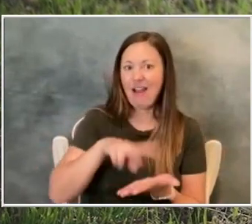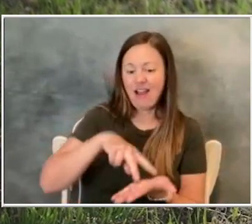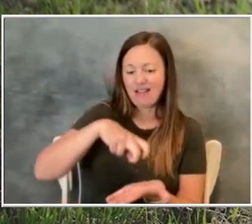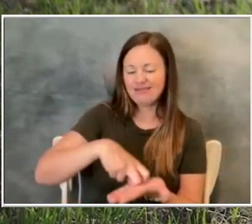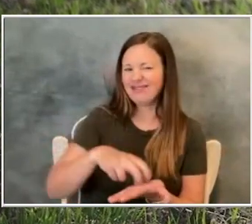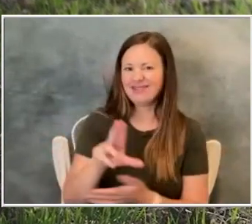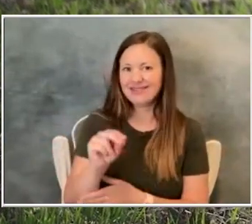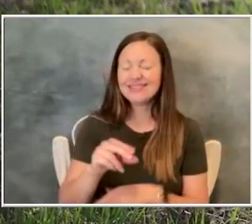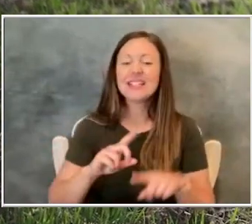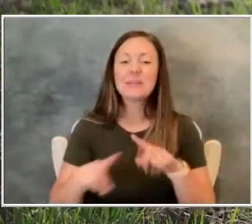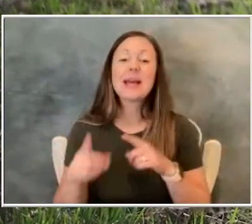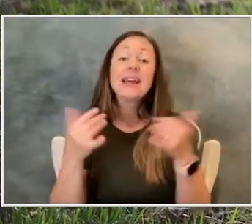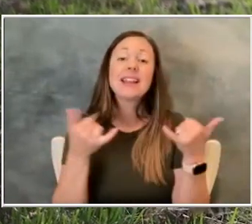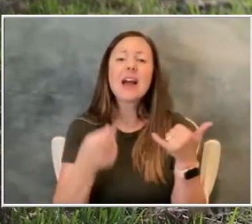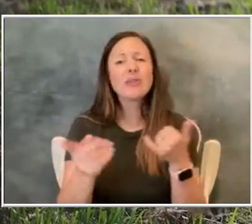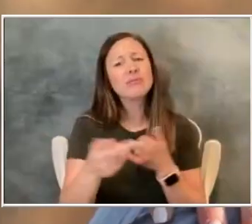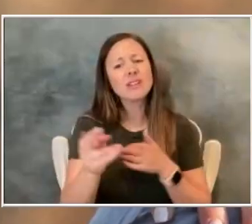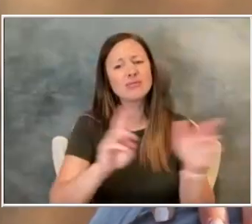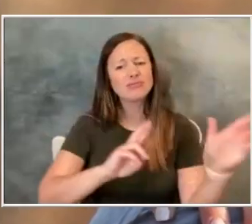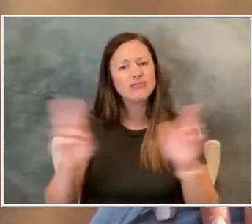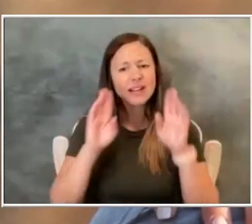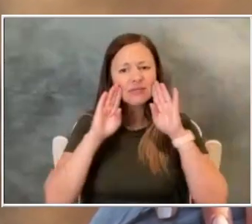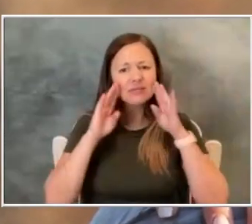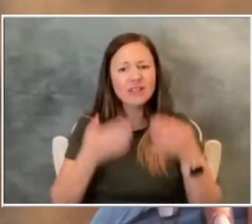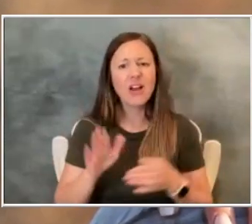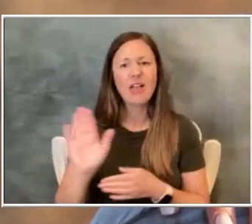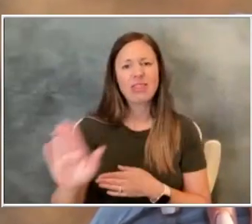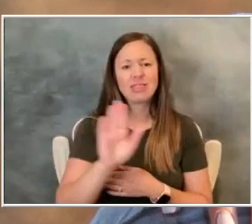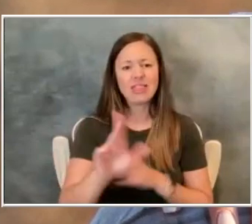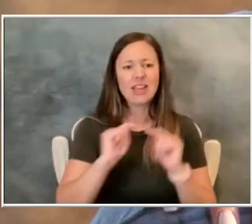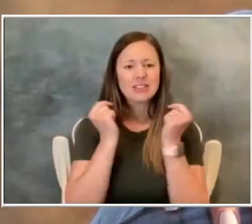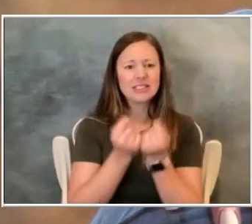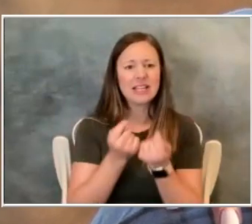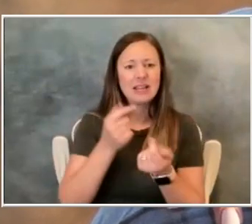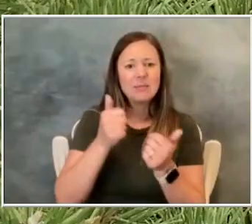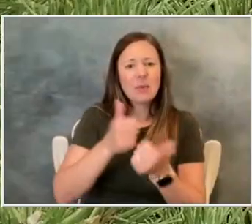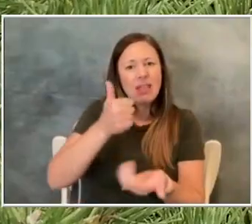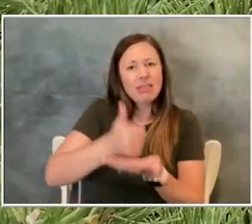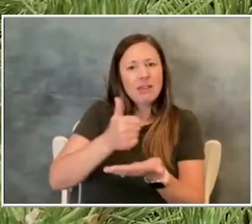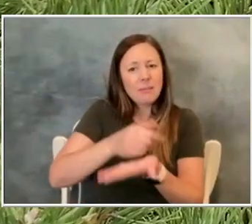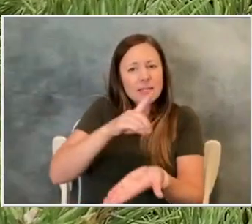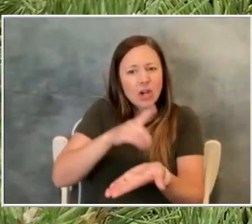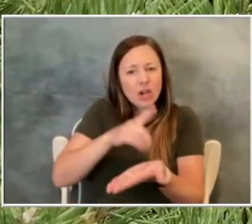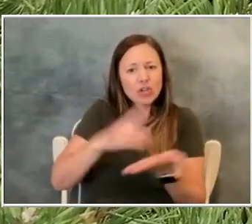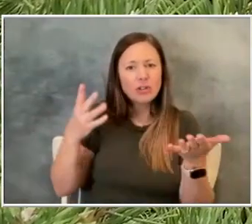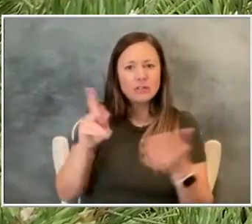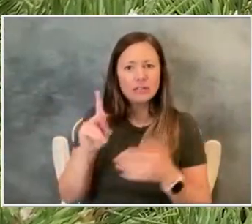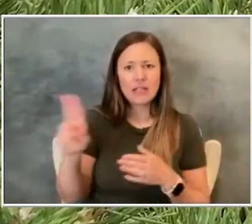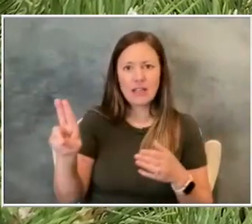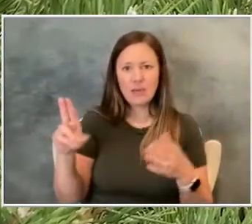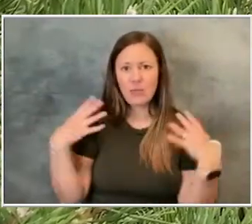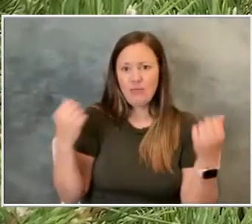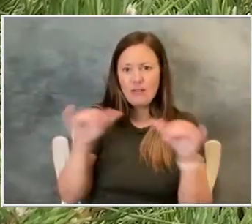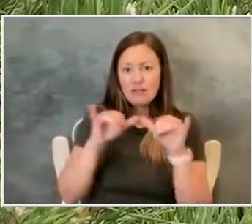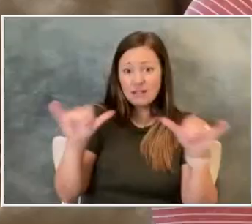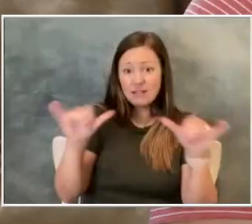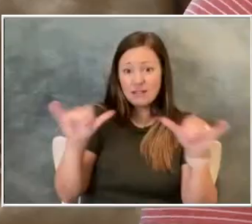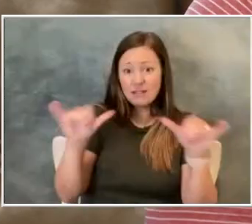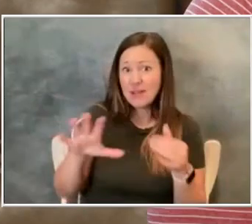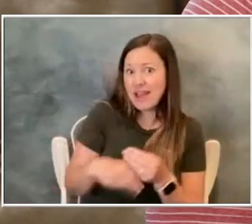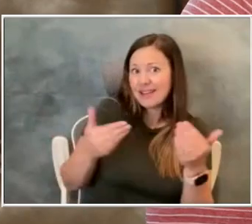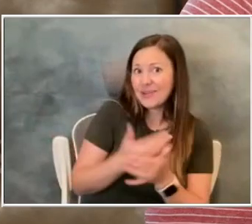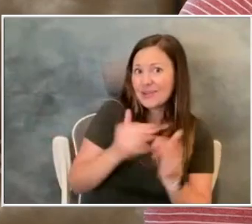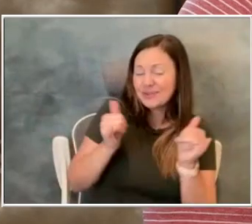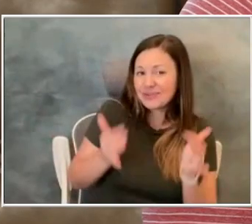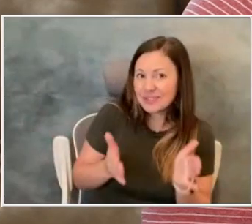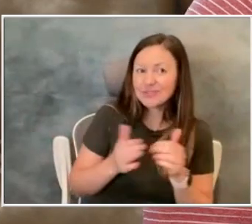ready to concentrate on their team, and with the help of doctors at the health system, adding a new player. Very, very excited. You know, being